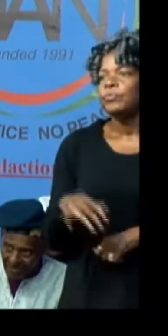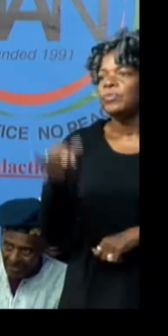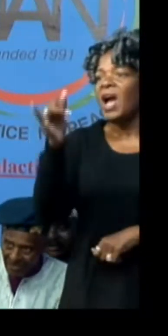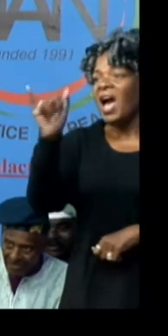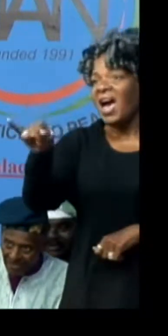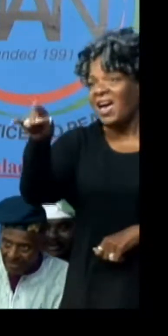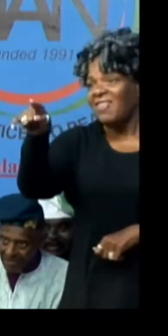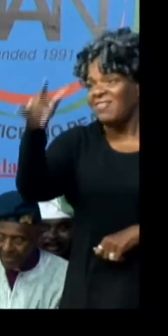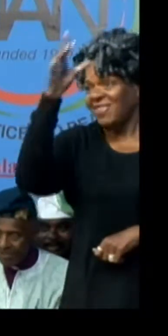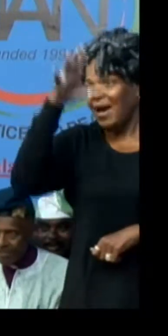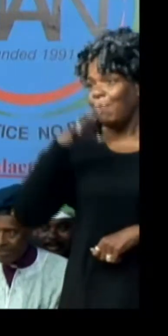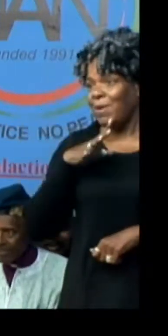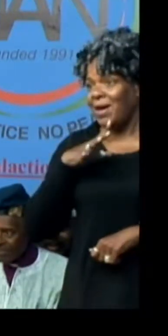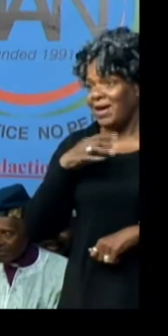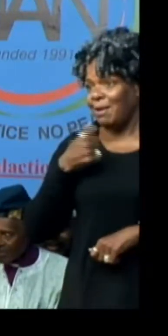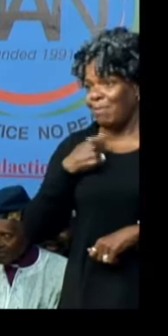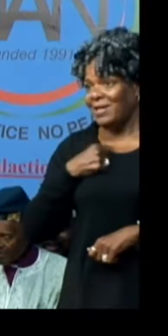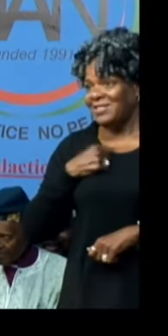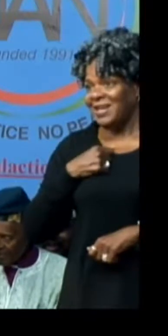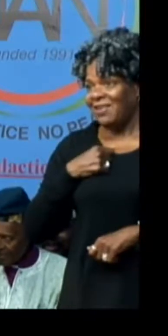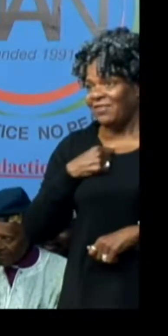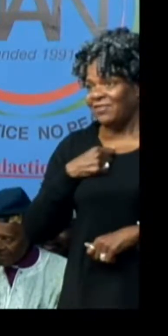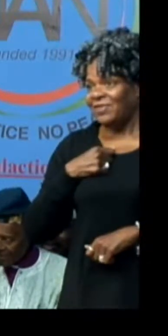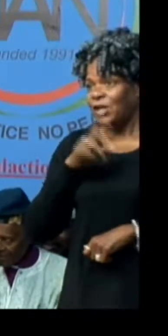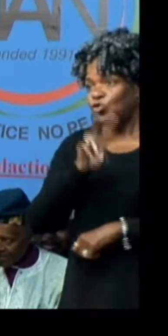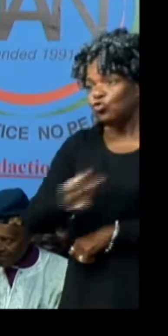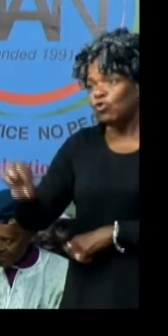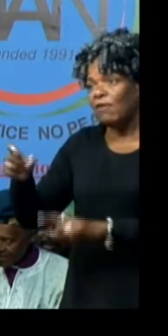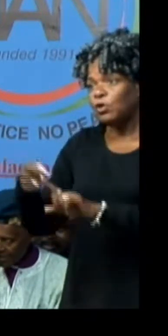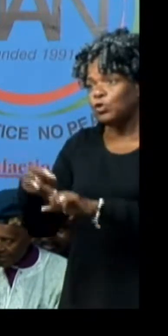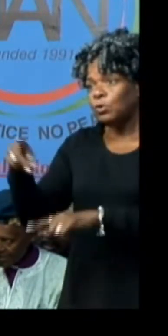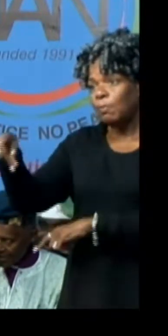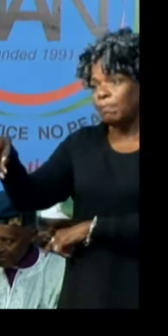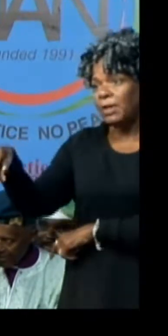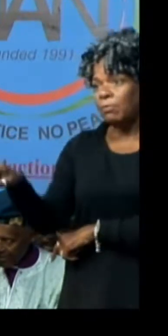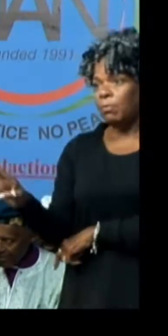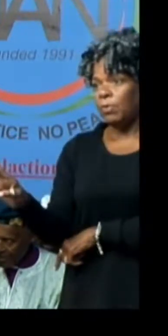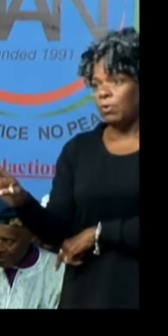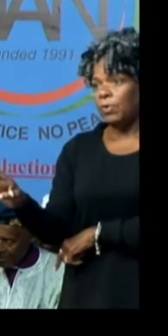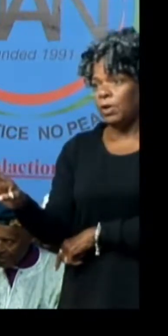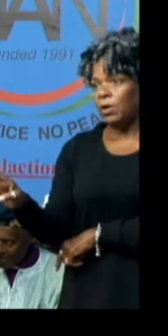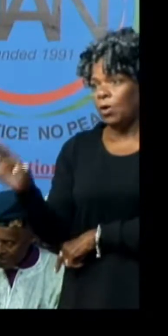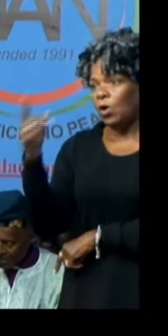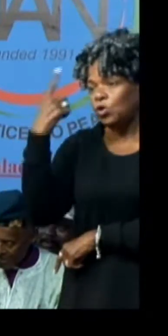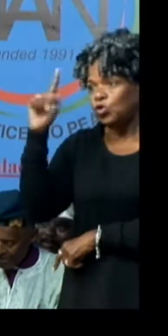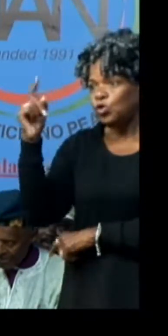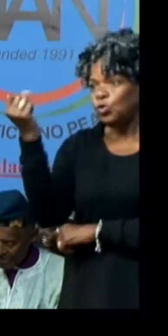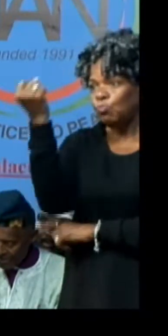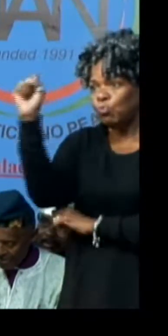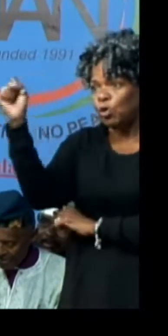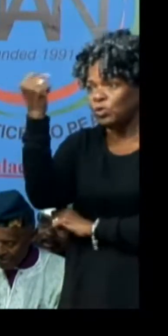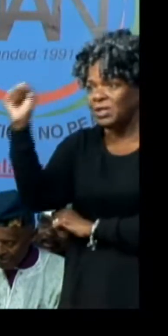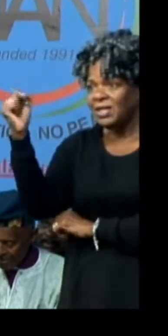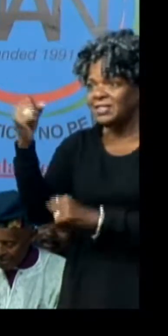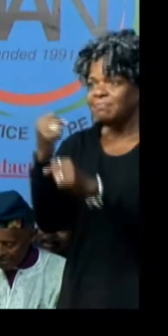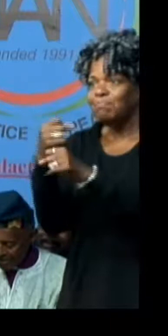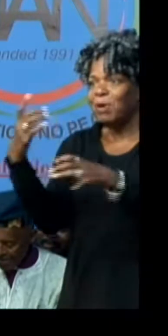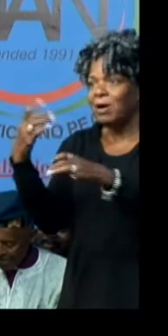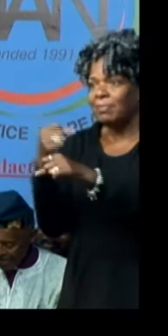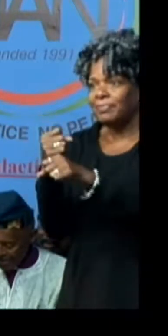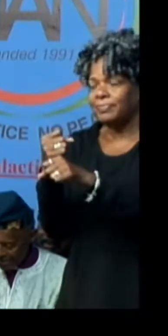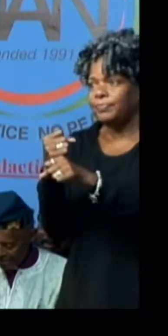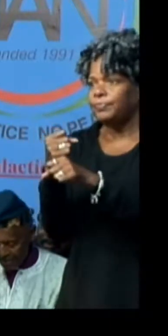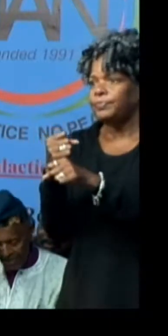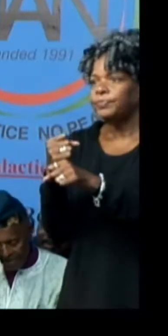Now, I will say this, Roberto, who many of you know was Bronx County leader and big shot, he got out in 40 days